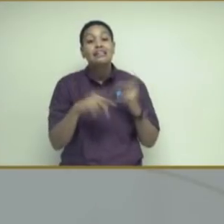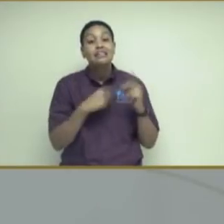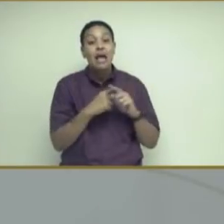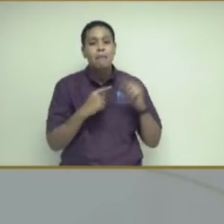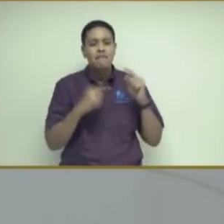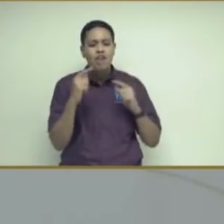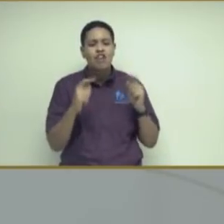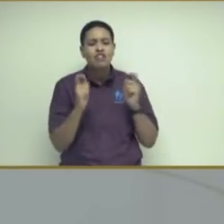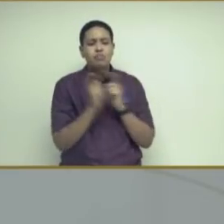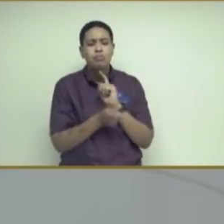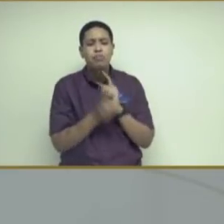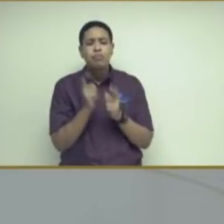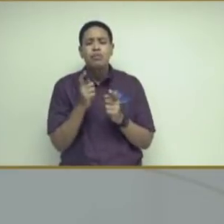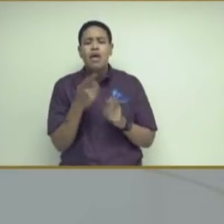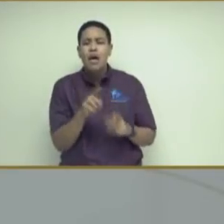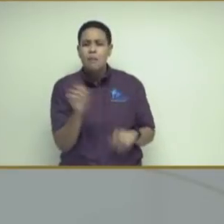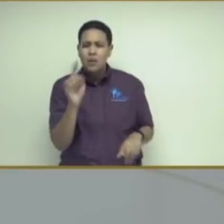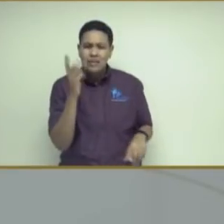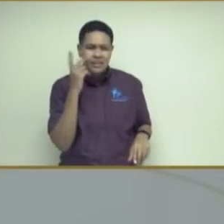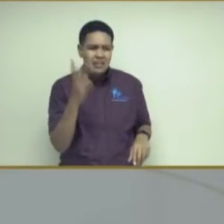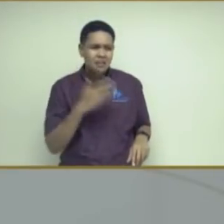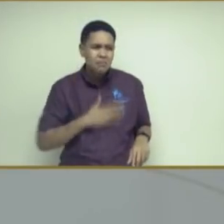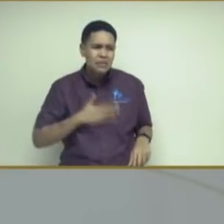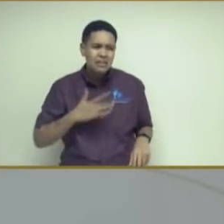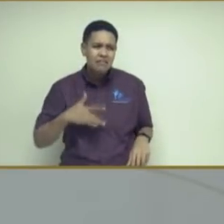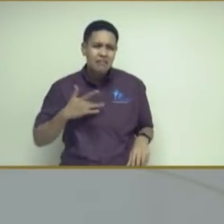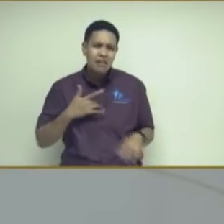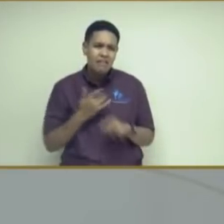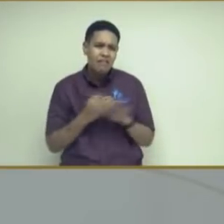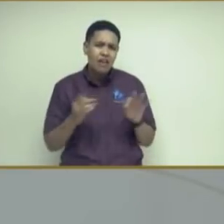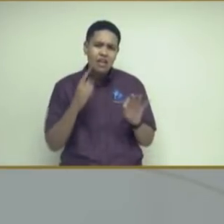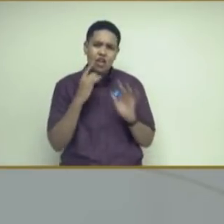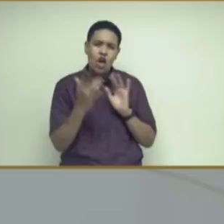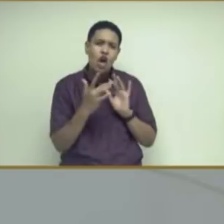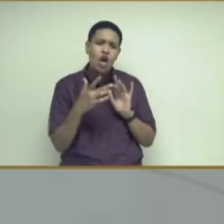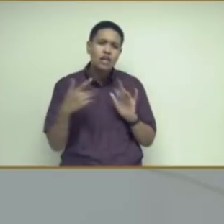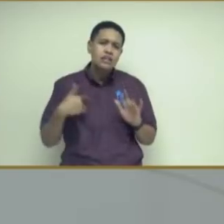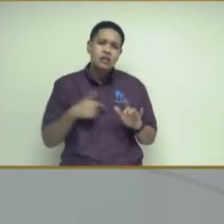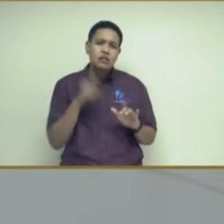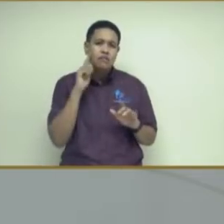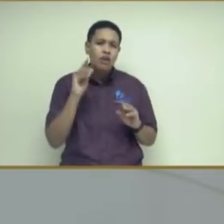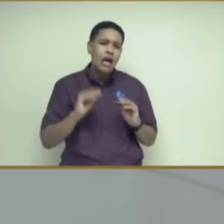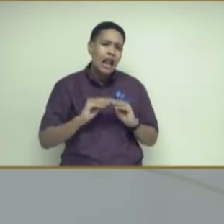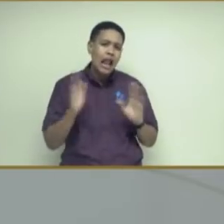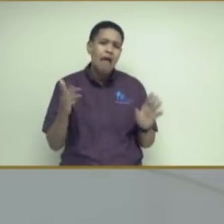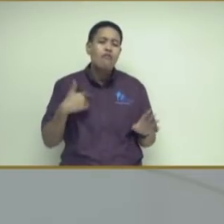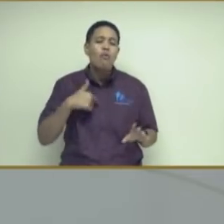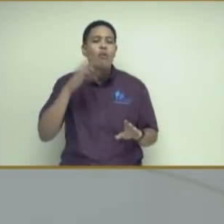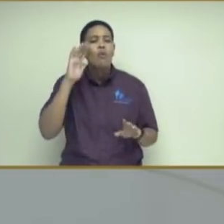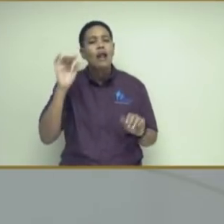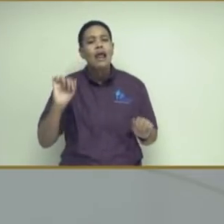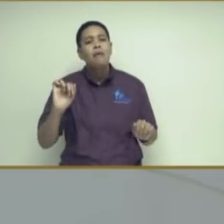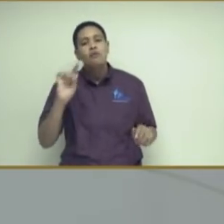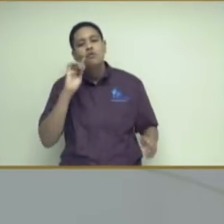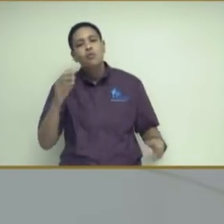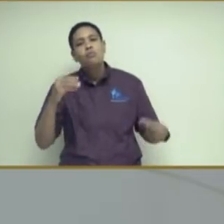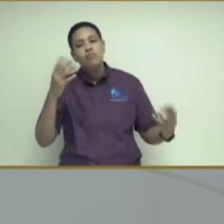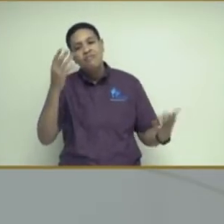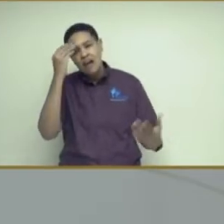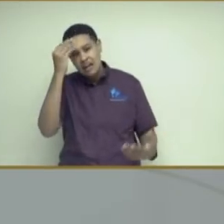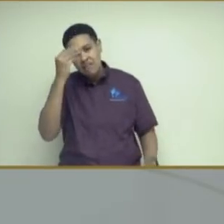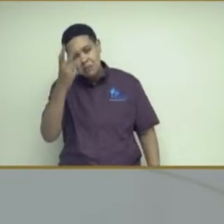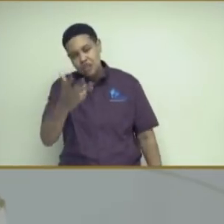variance. So where you see that, please feel free to contact us for clarification, and we will be able to provide